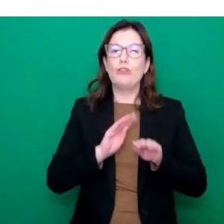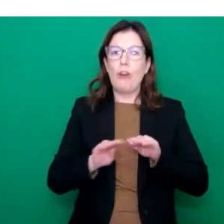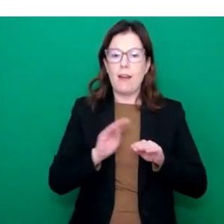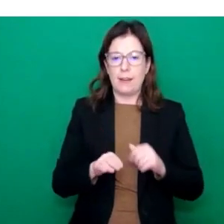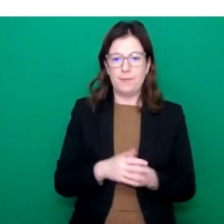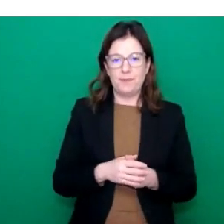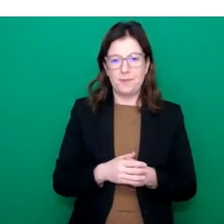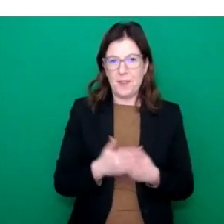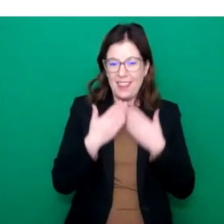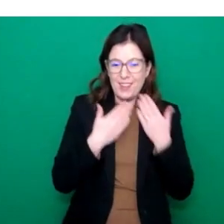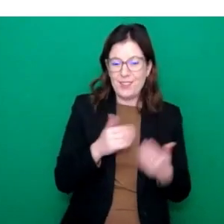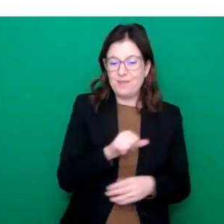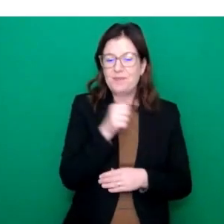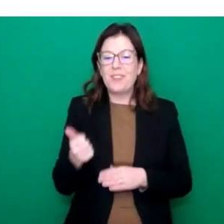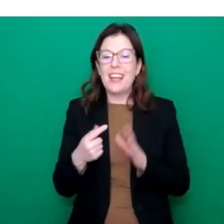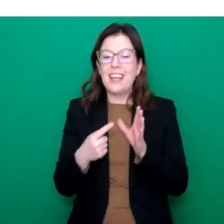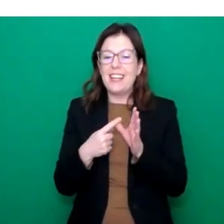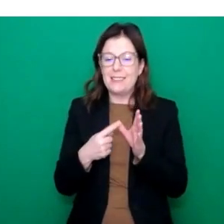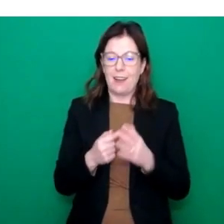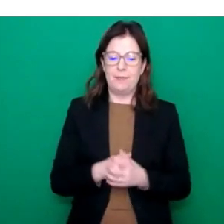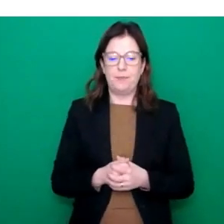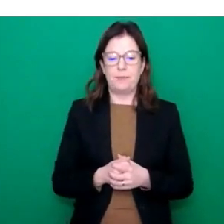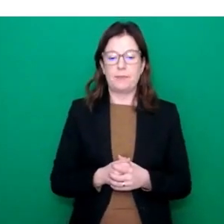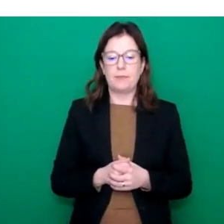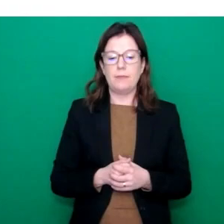Thank you, Susanna. And Anita.